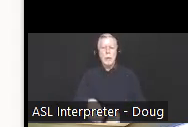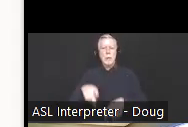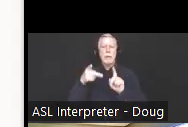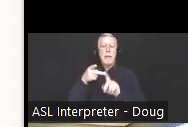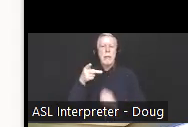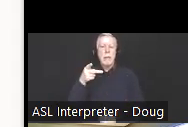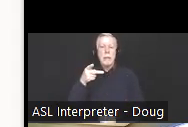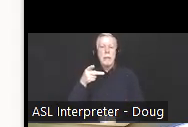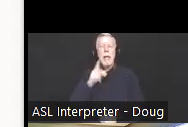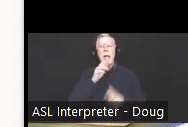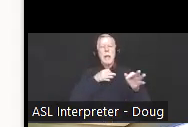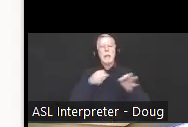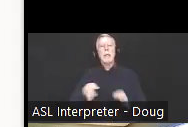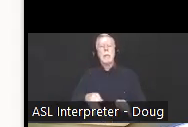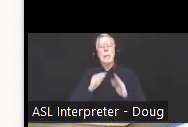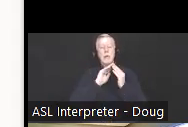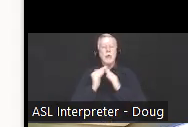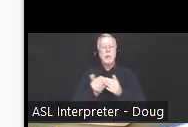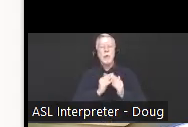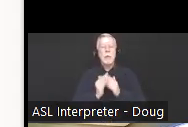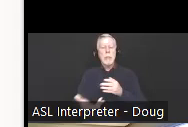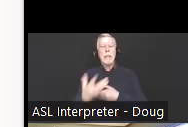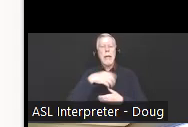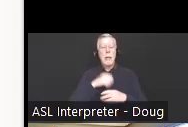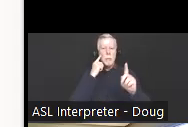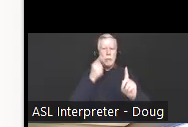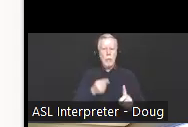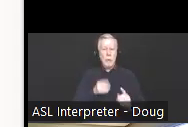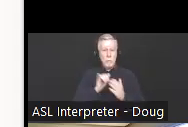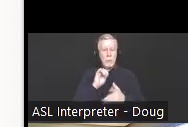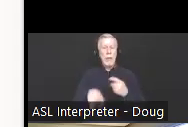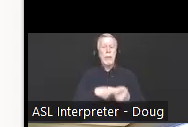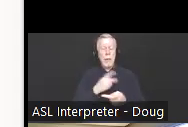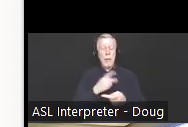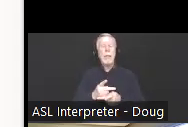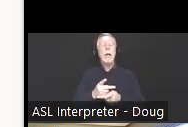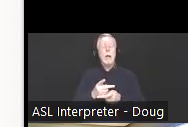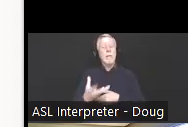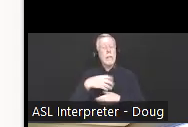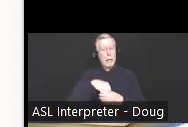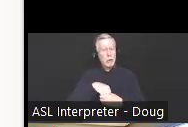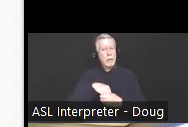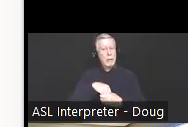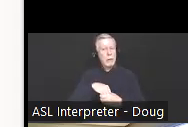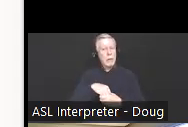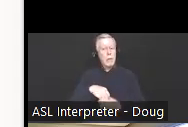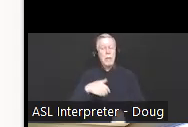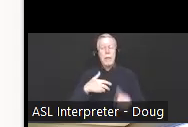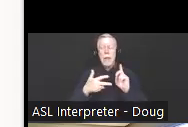community engagement goals are for that type of engagement. It